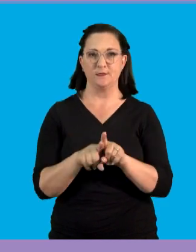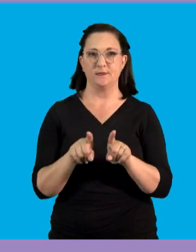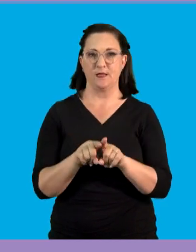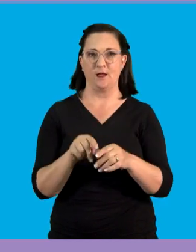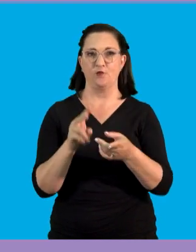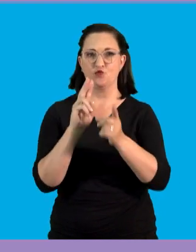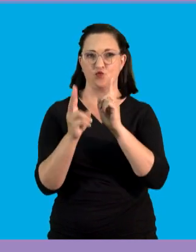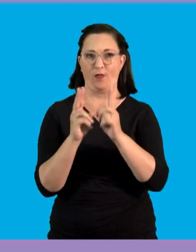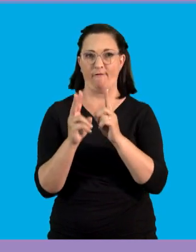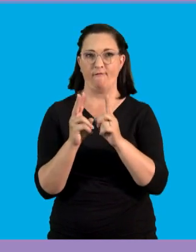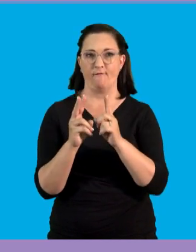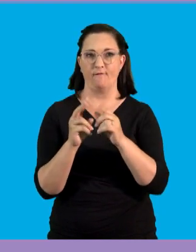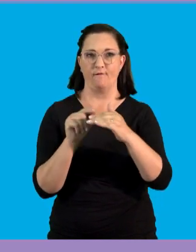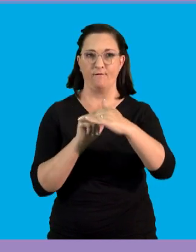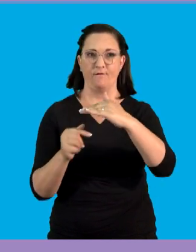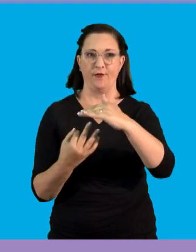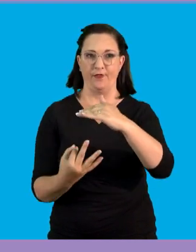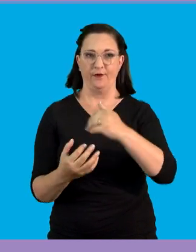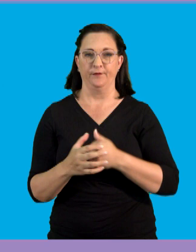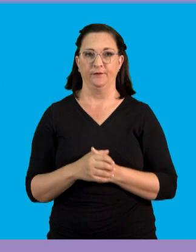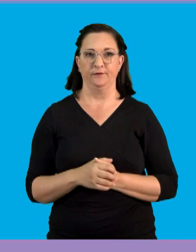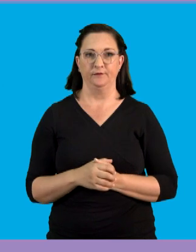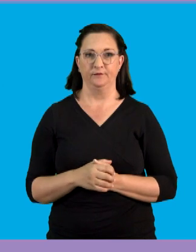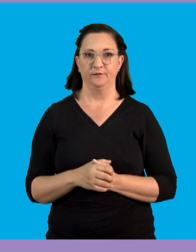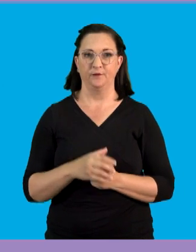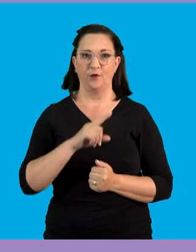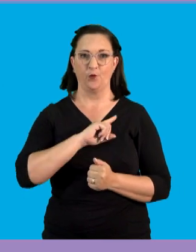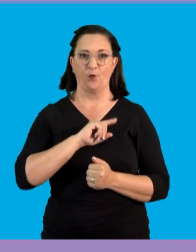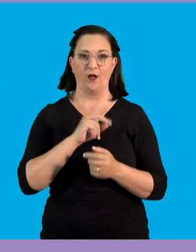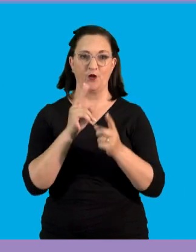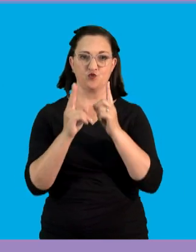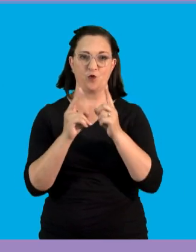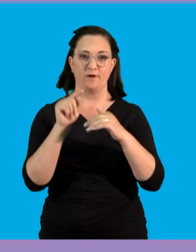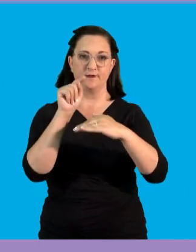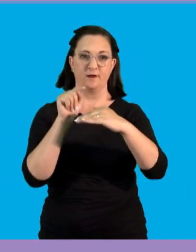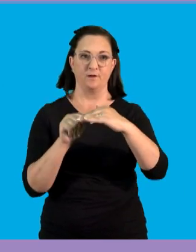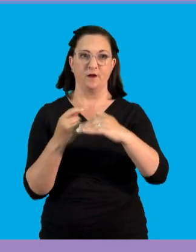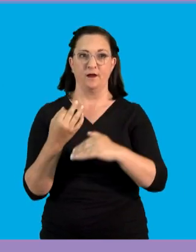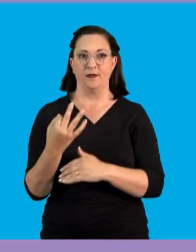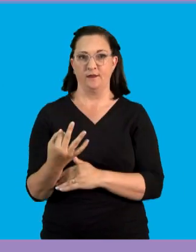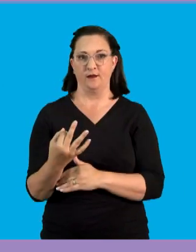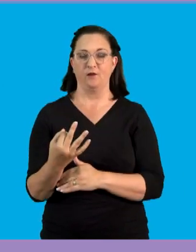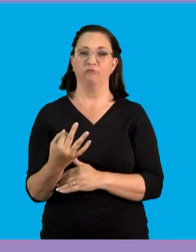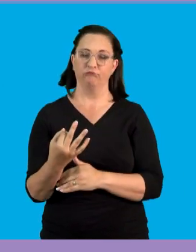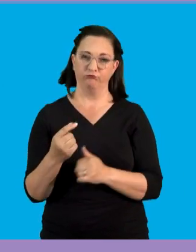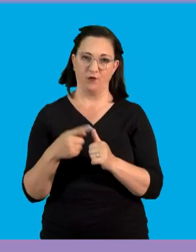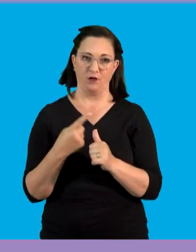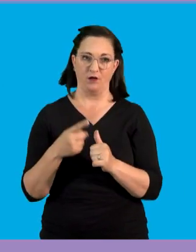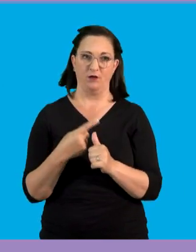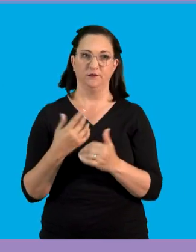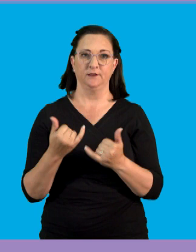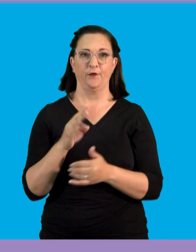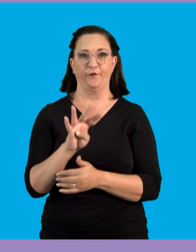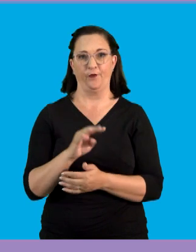as 12 thirds. Because if you say 12 divided by 3, that gives